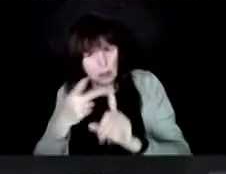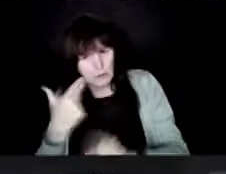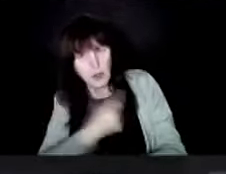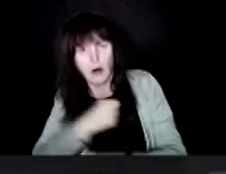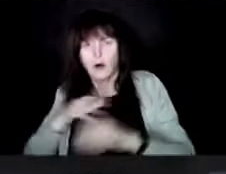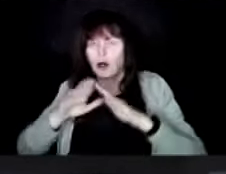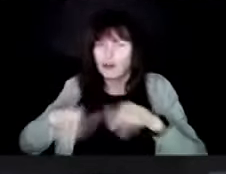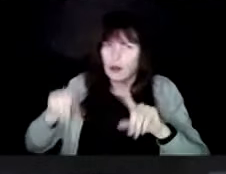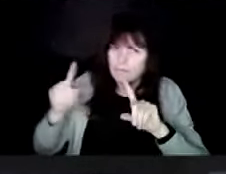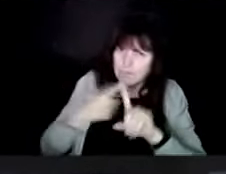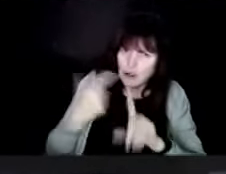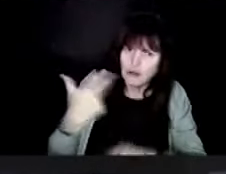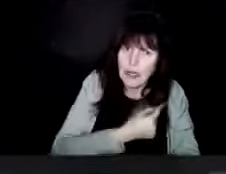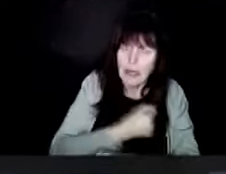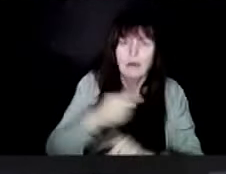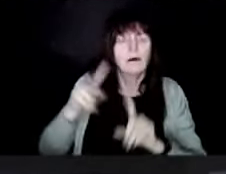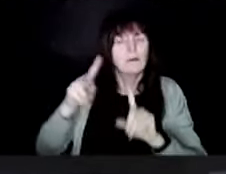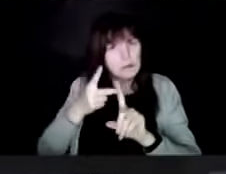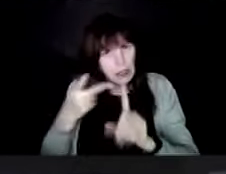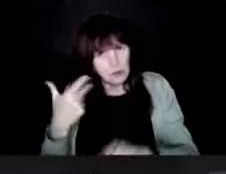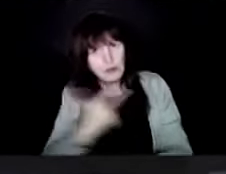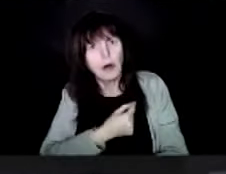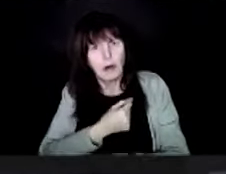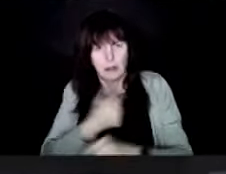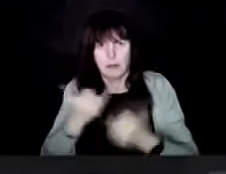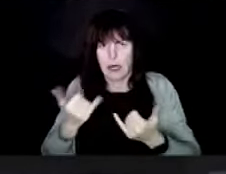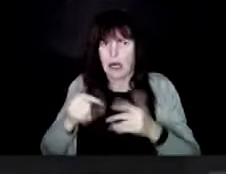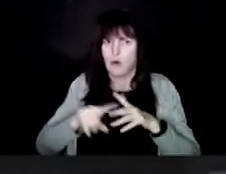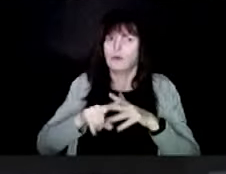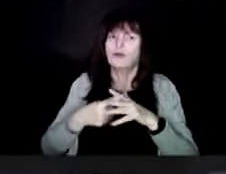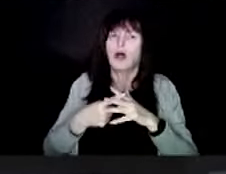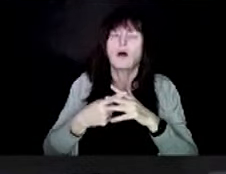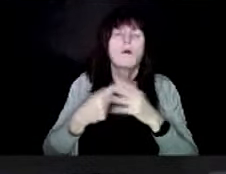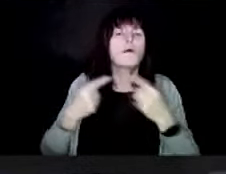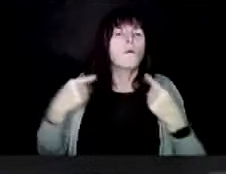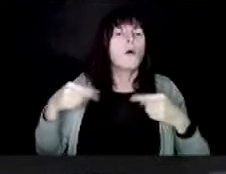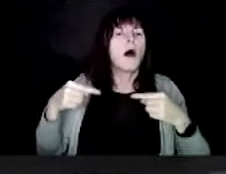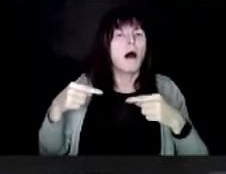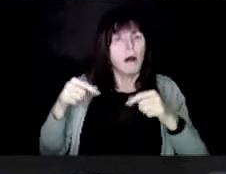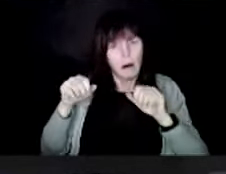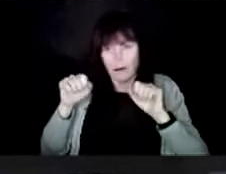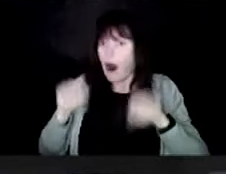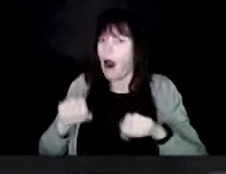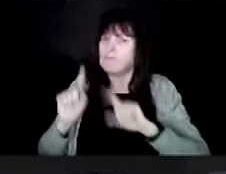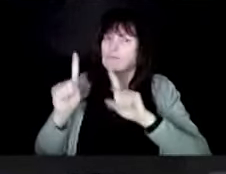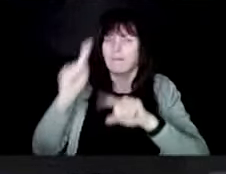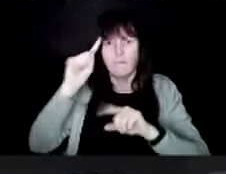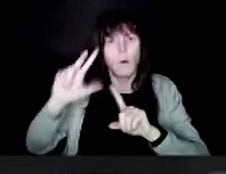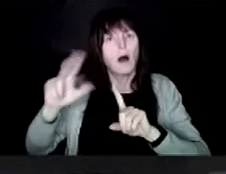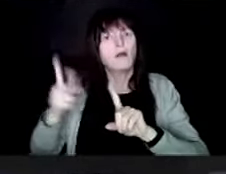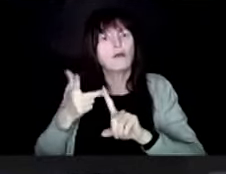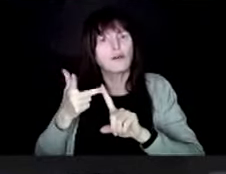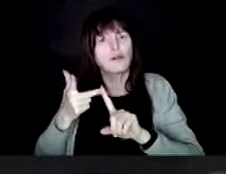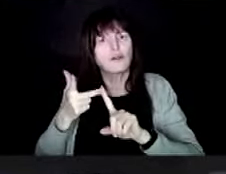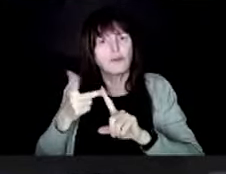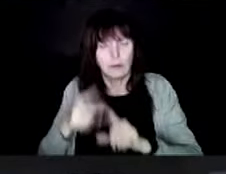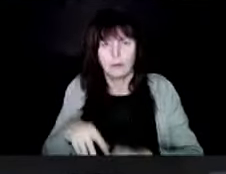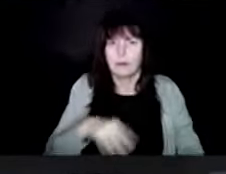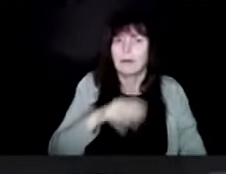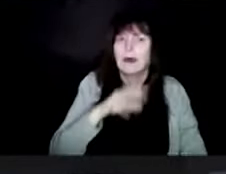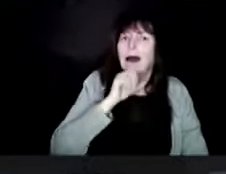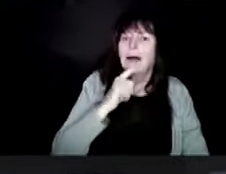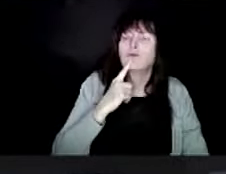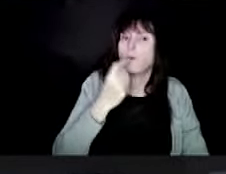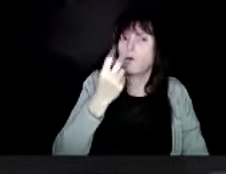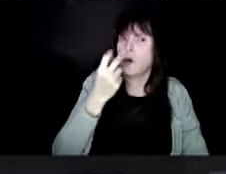in the adolescent population, the 12 to 17, two doses is significantly still protective against admission to hospital